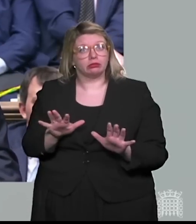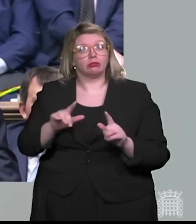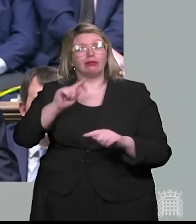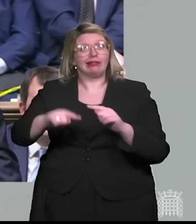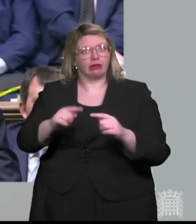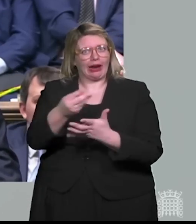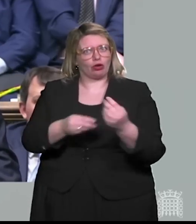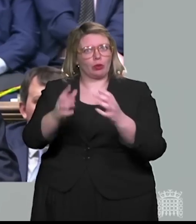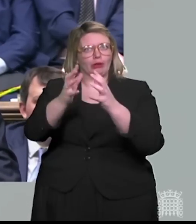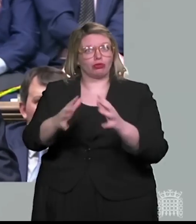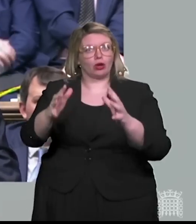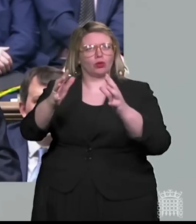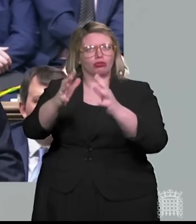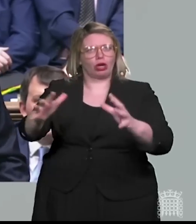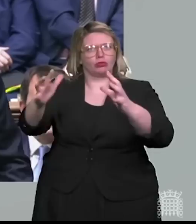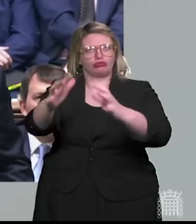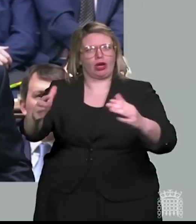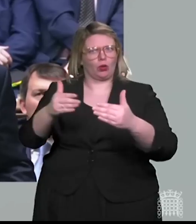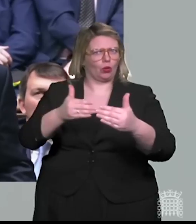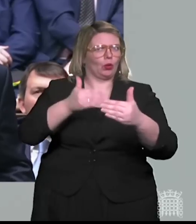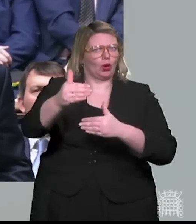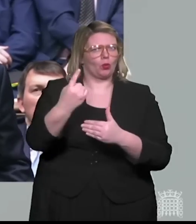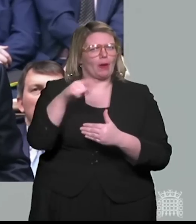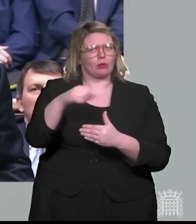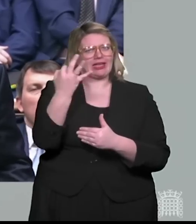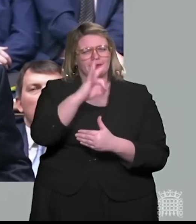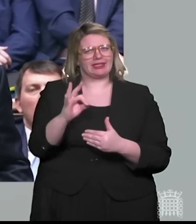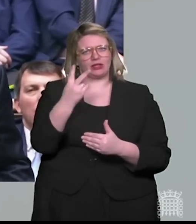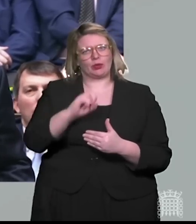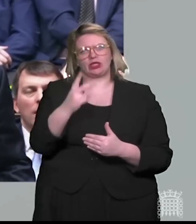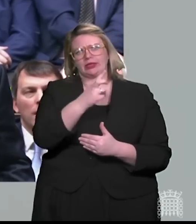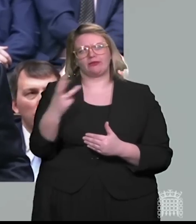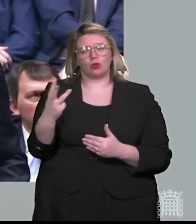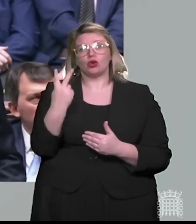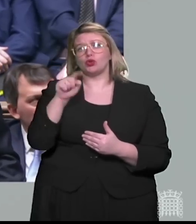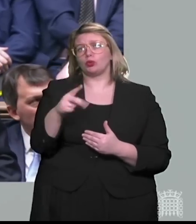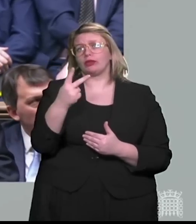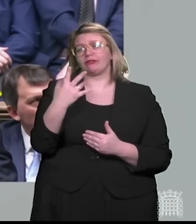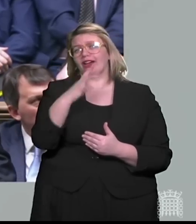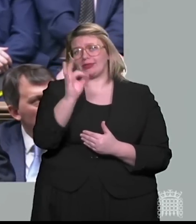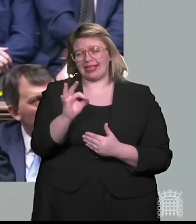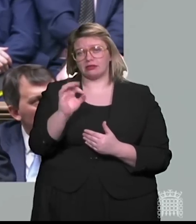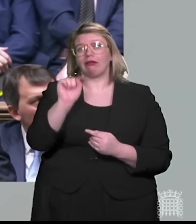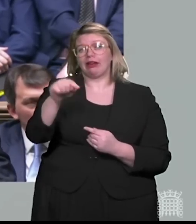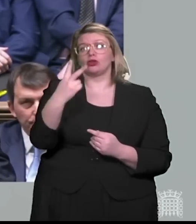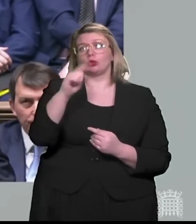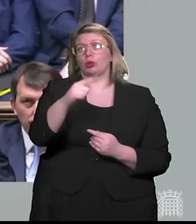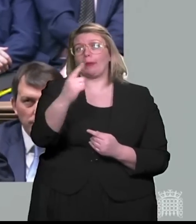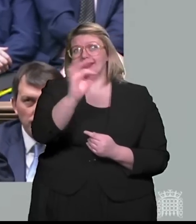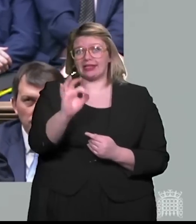every single year of the forecast period by 1.8% in 24, 2.5%, 2.1%